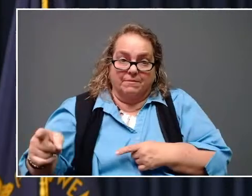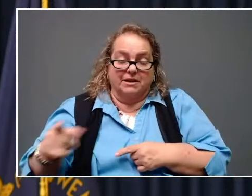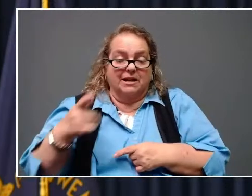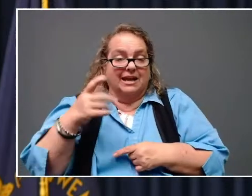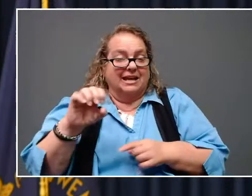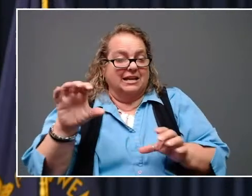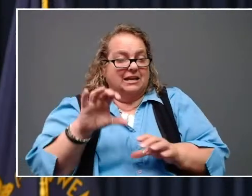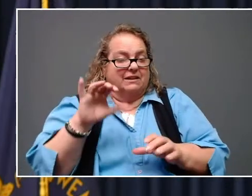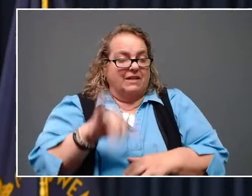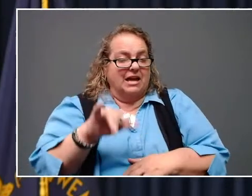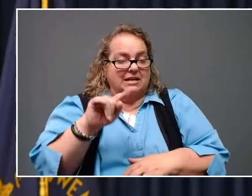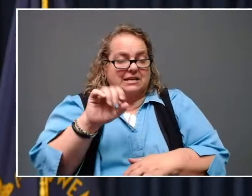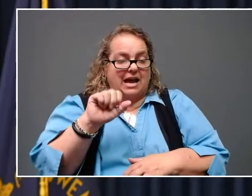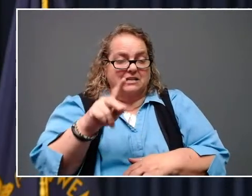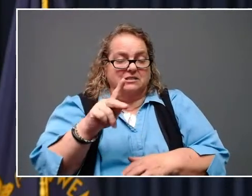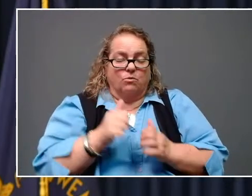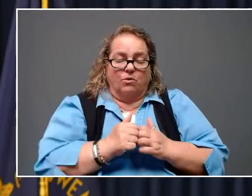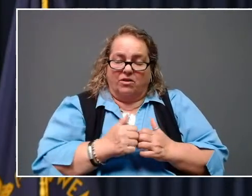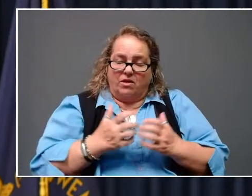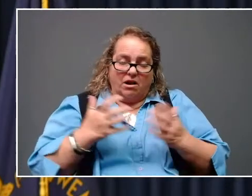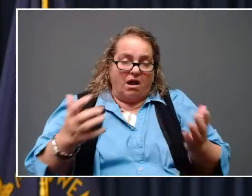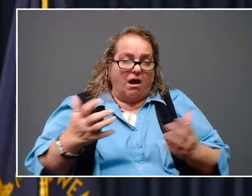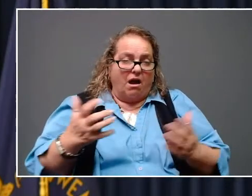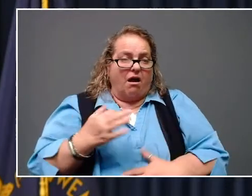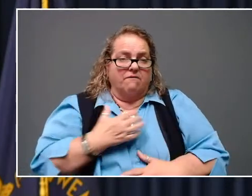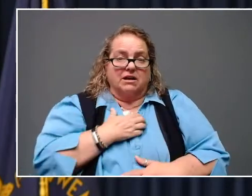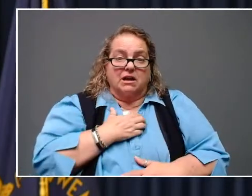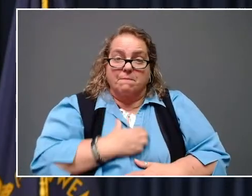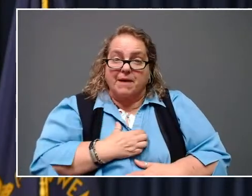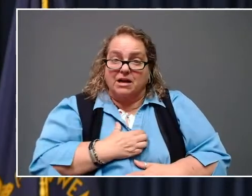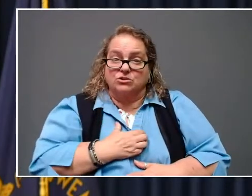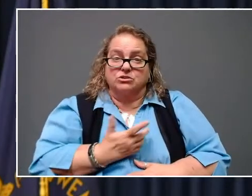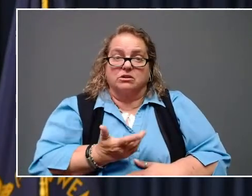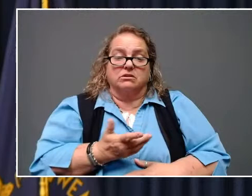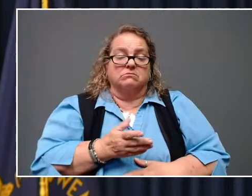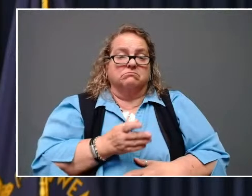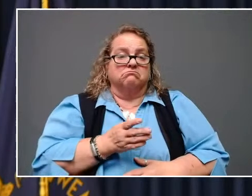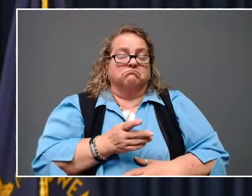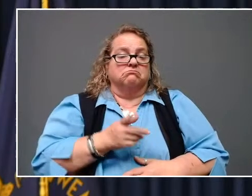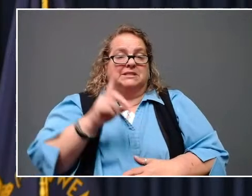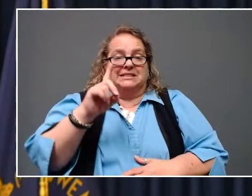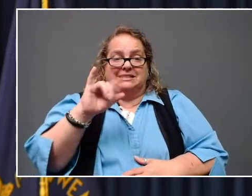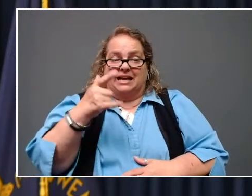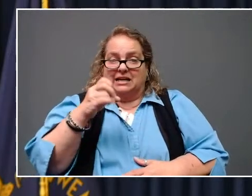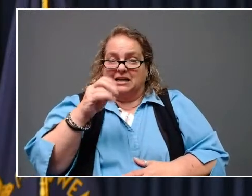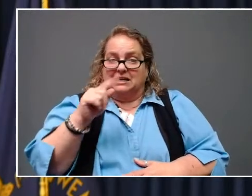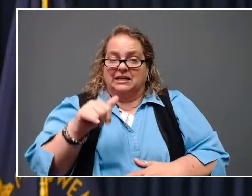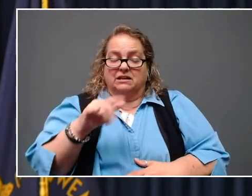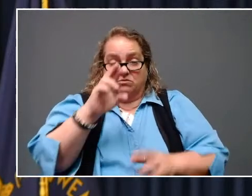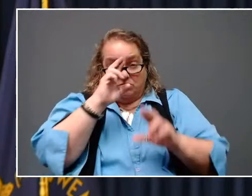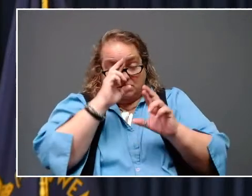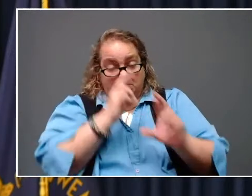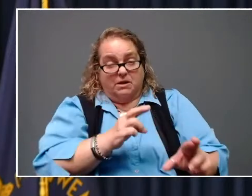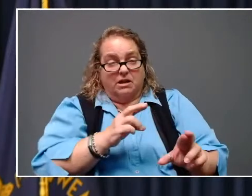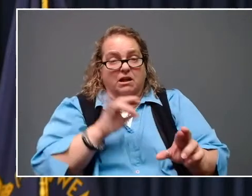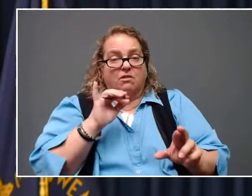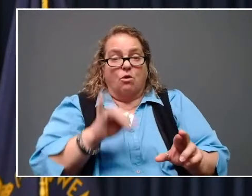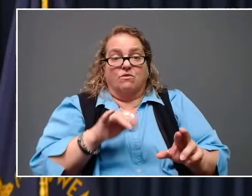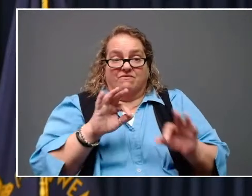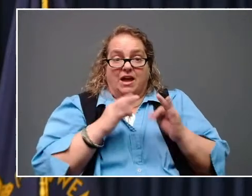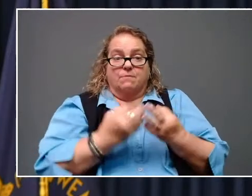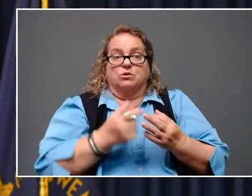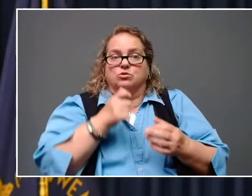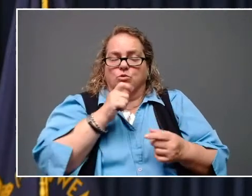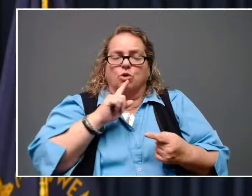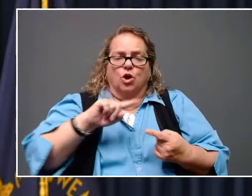compassion, and love to a community that was hurting in such a tragic time and had seen such